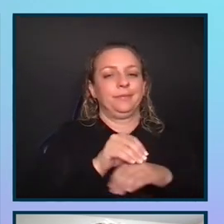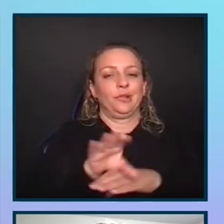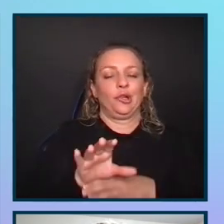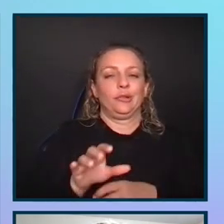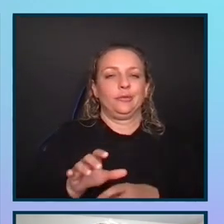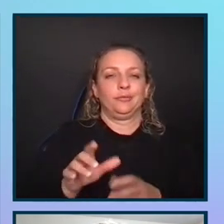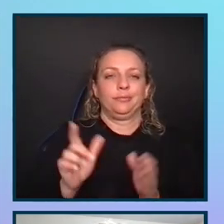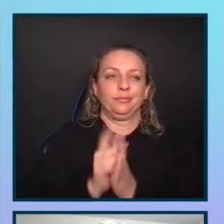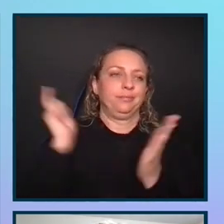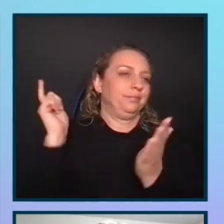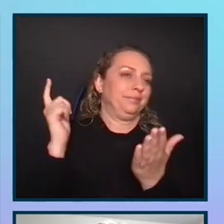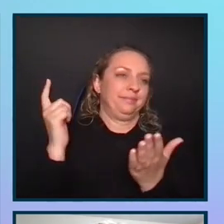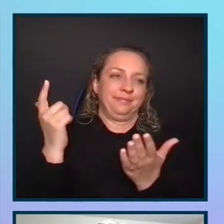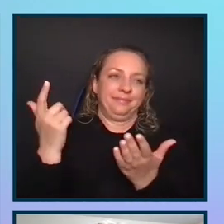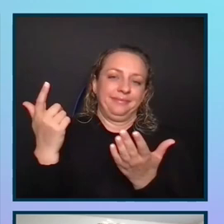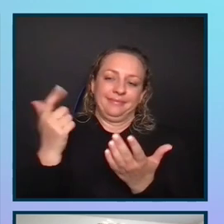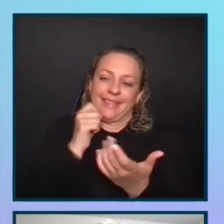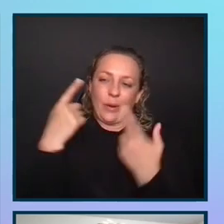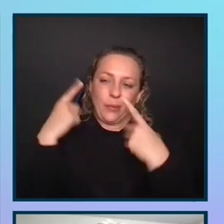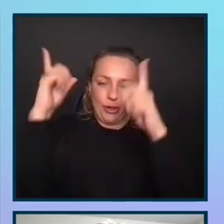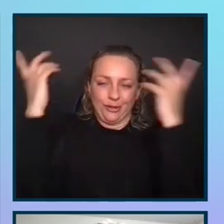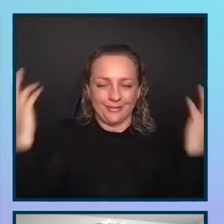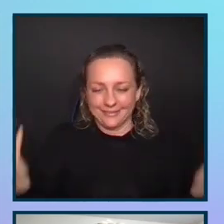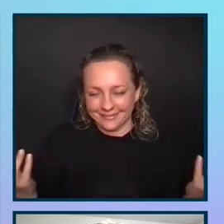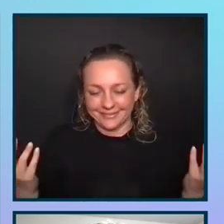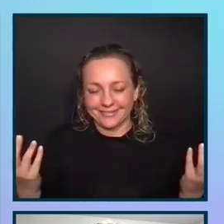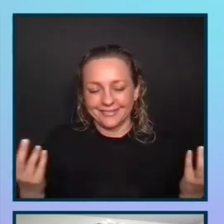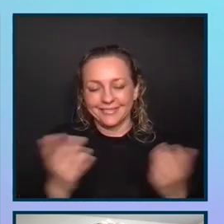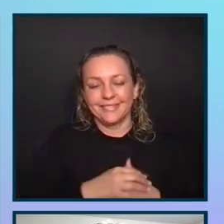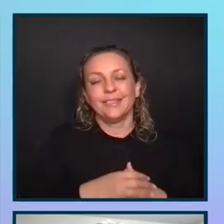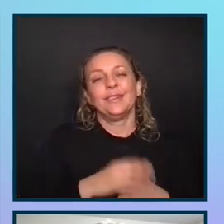breaking accessibility. And the interesting thing about this is that